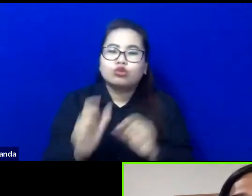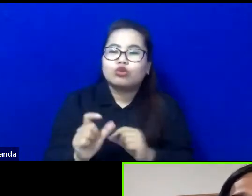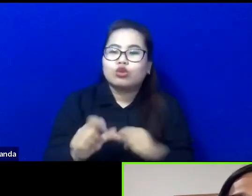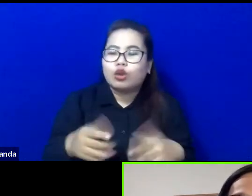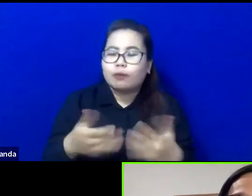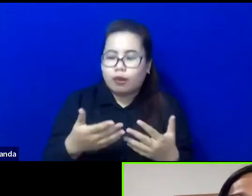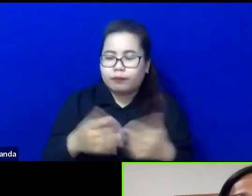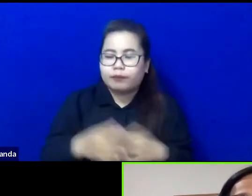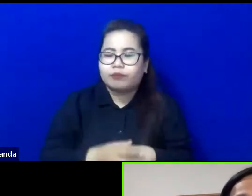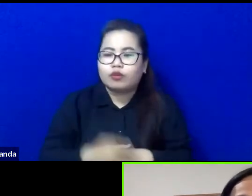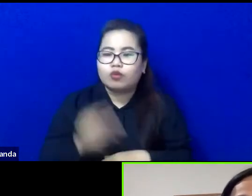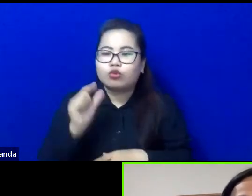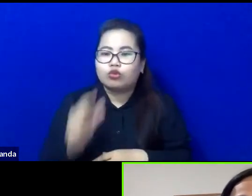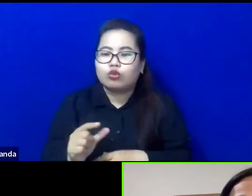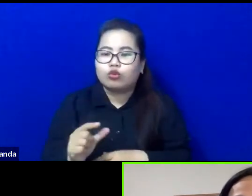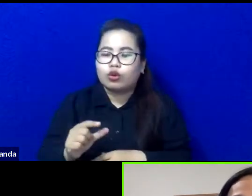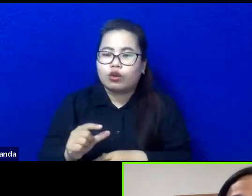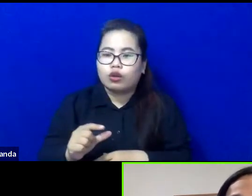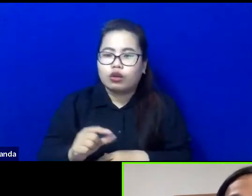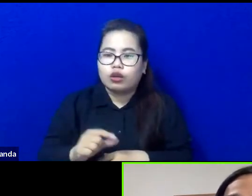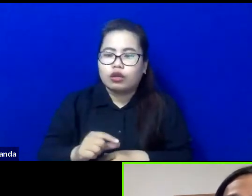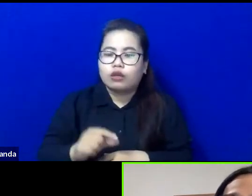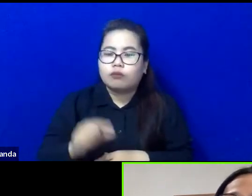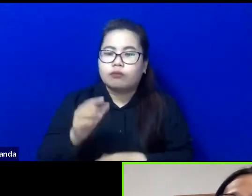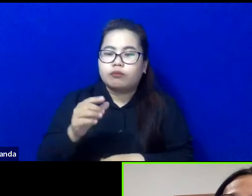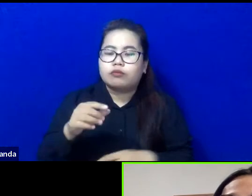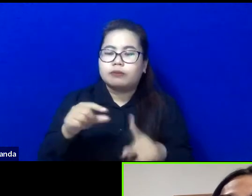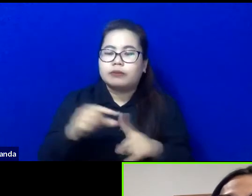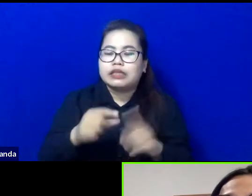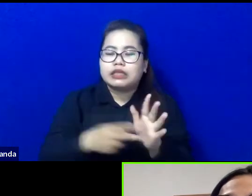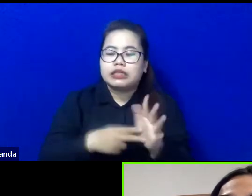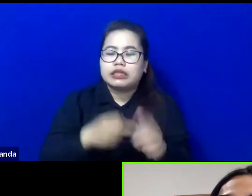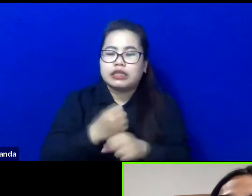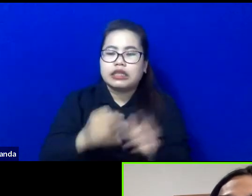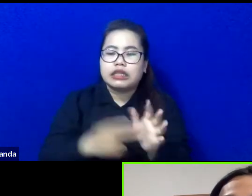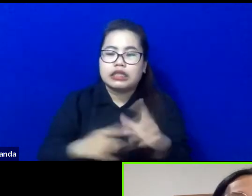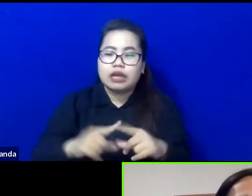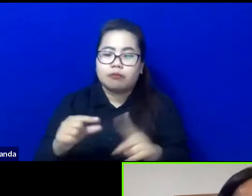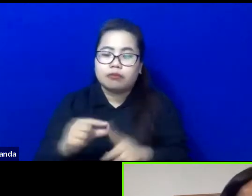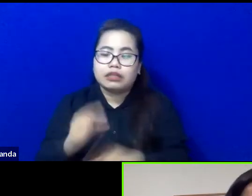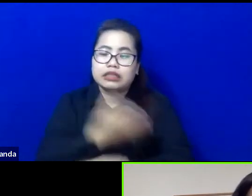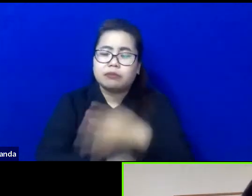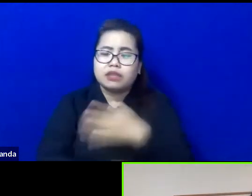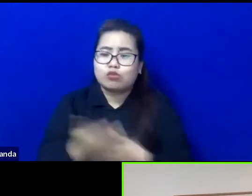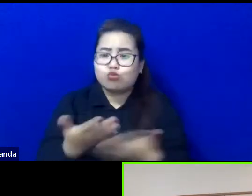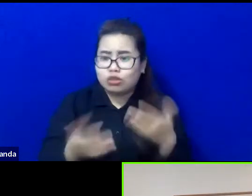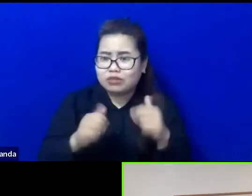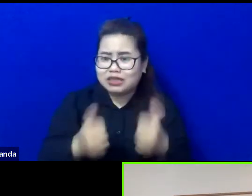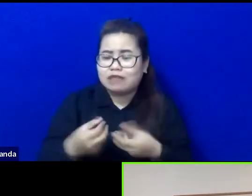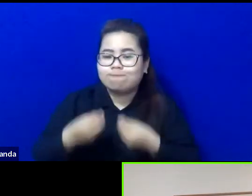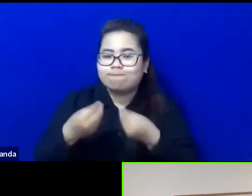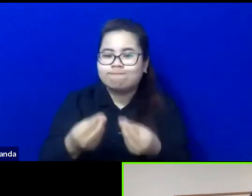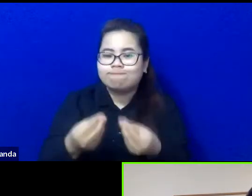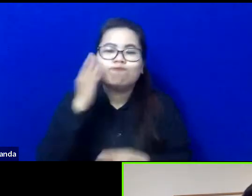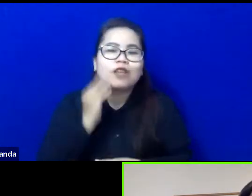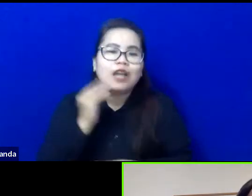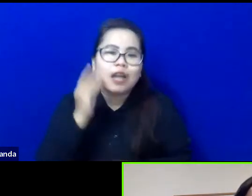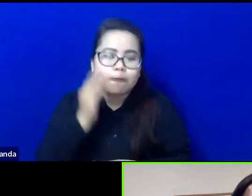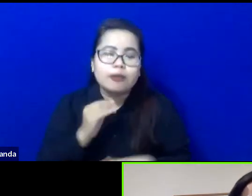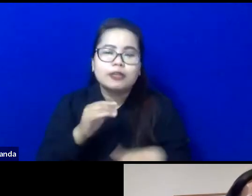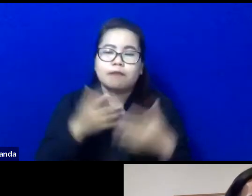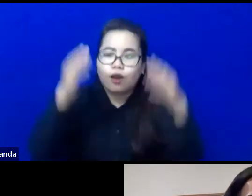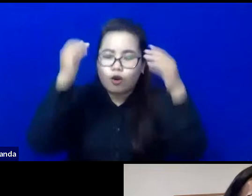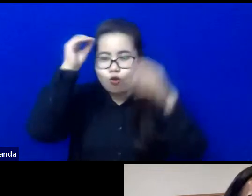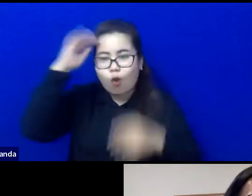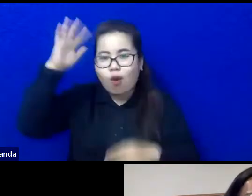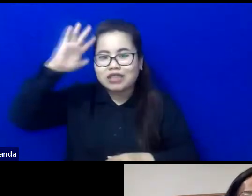share some experience or insights from Australia. Yeah, that's the second question.